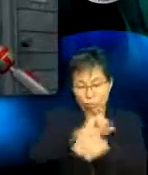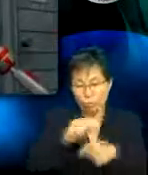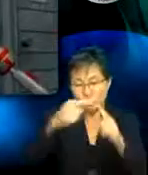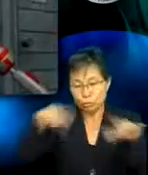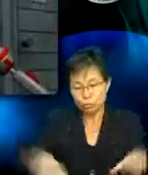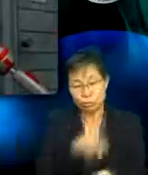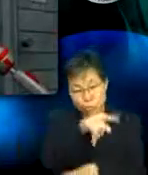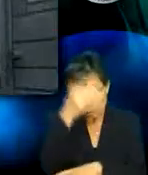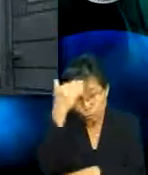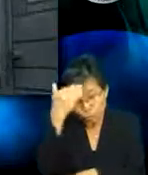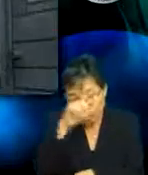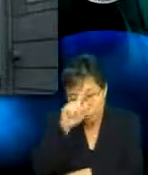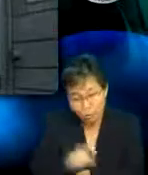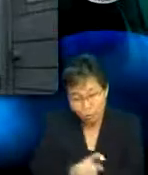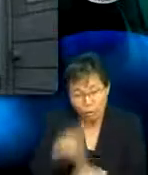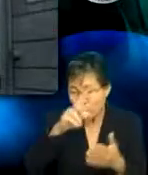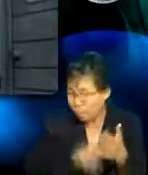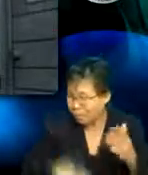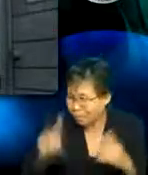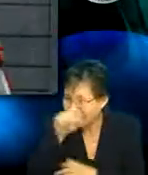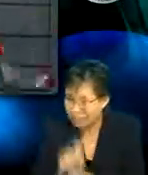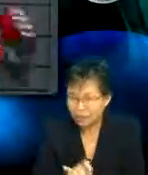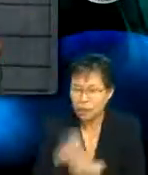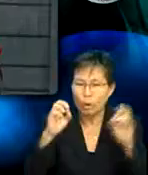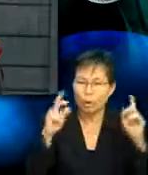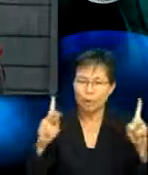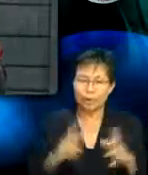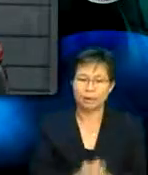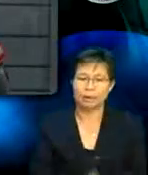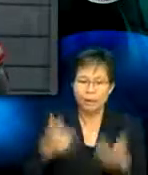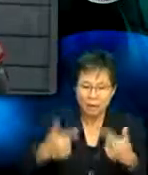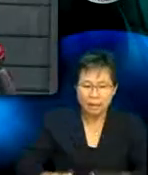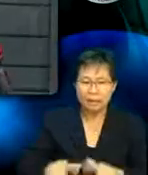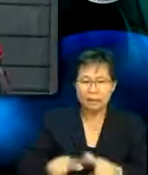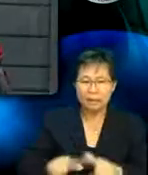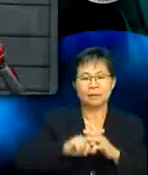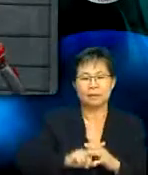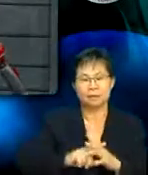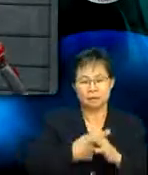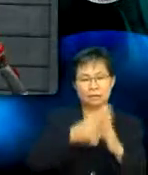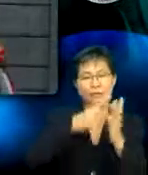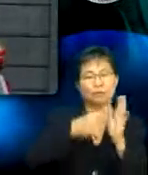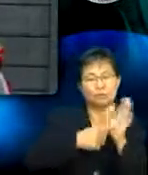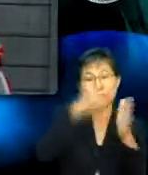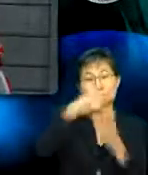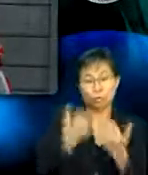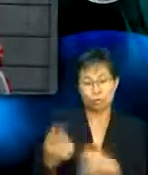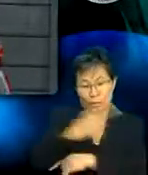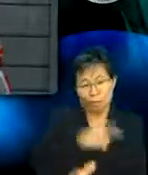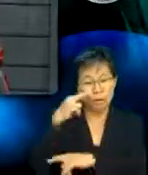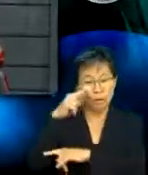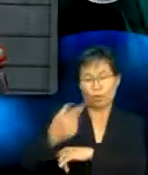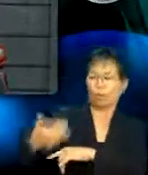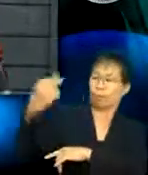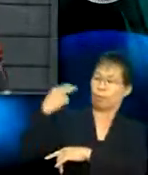know. What? Okay, let's start our show for today by